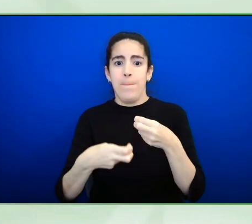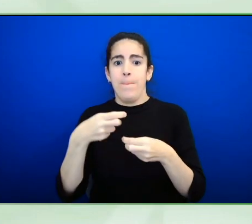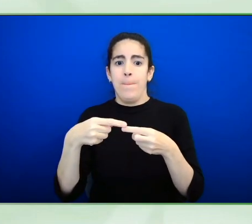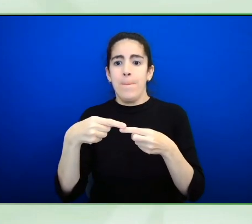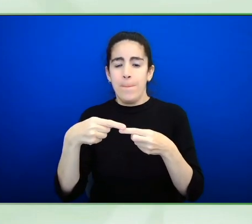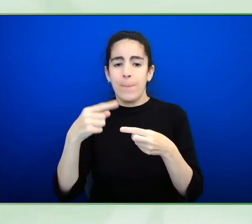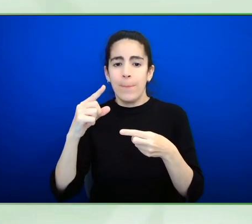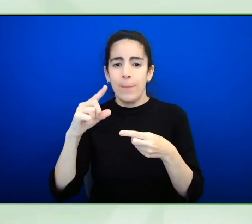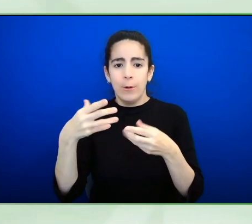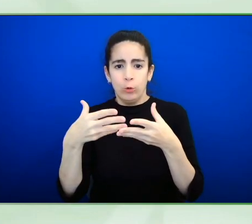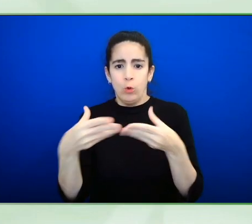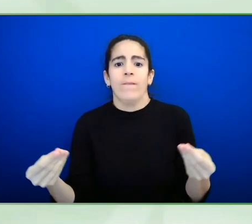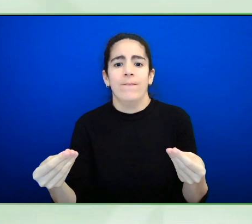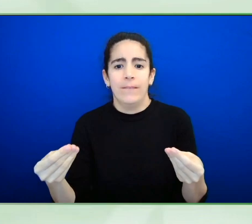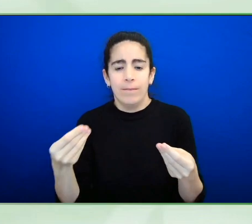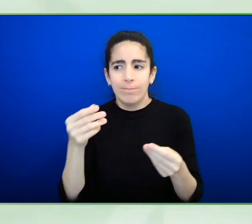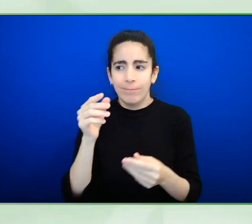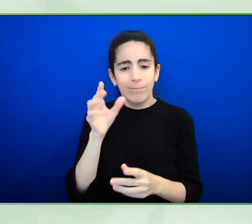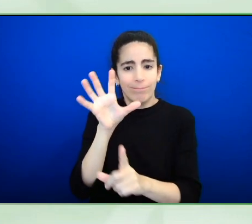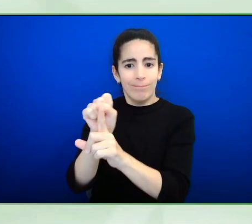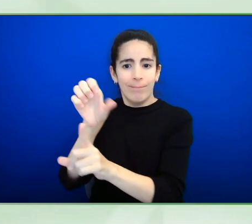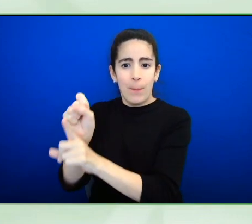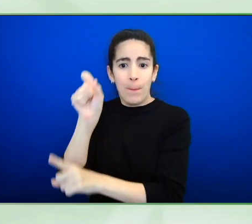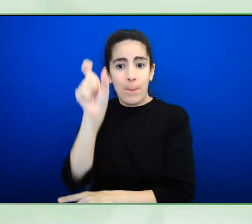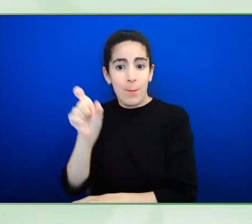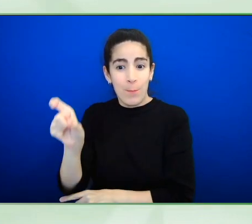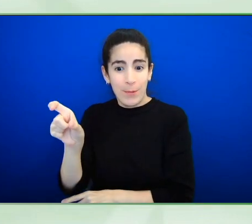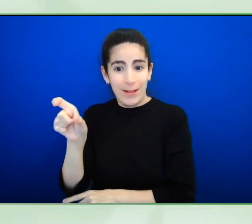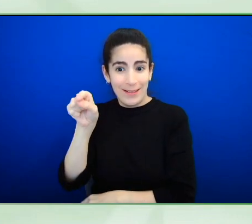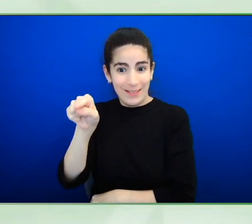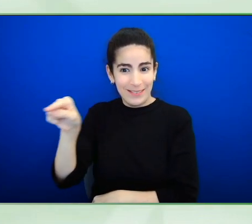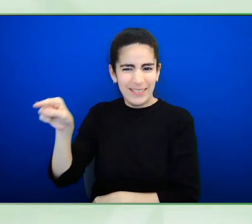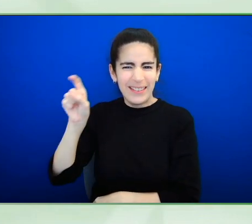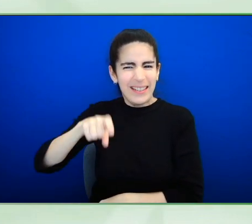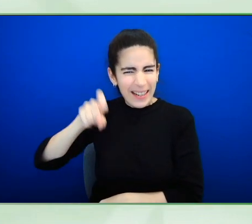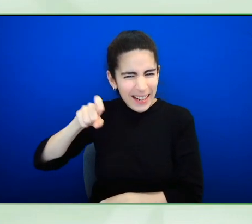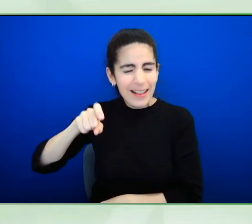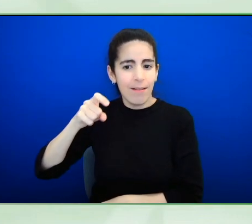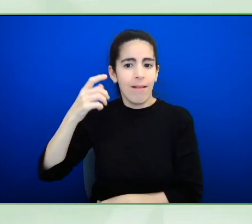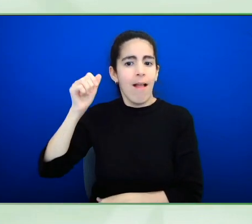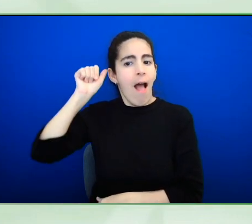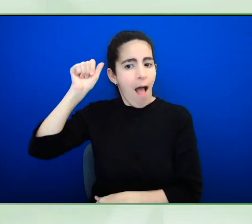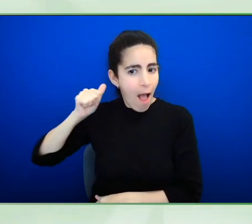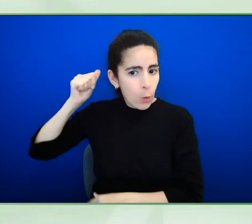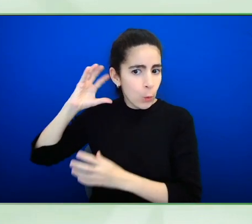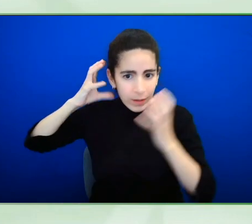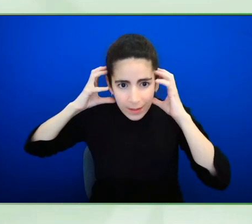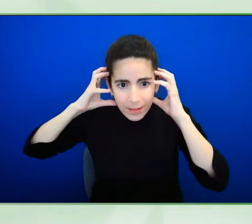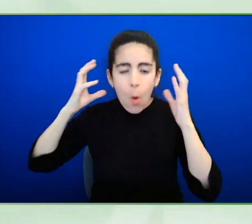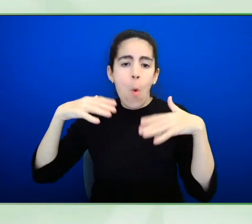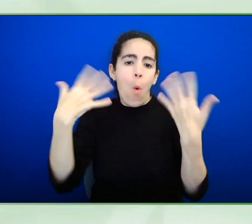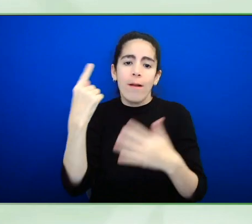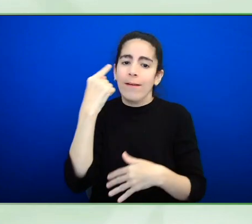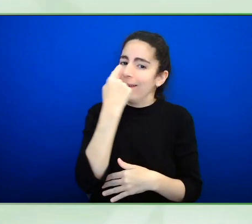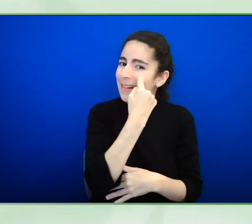identifying people who need audiology or eye health care, but then more people